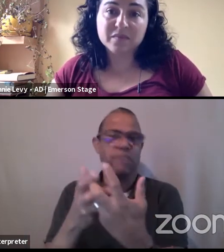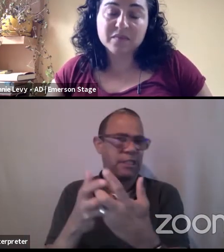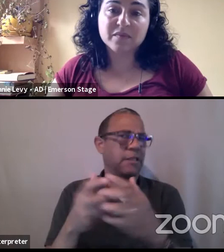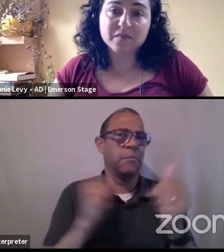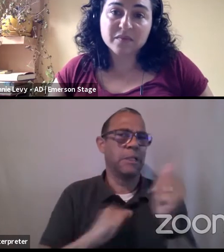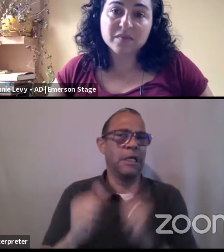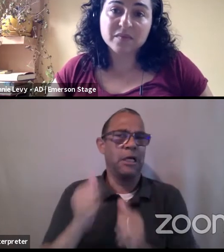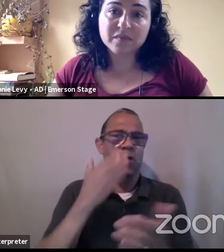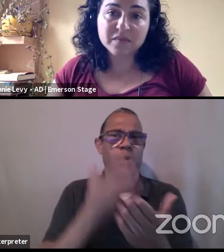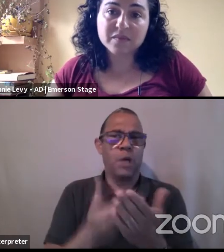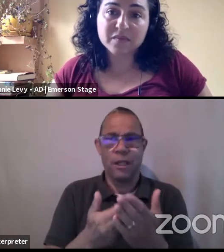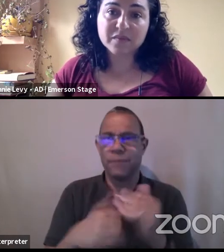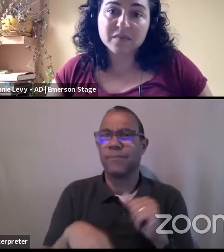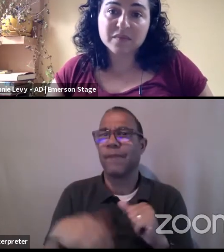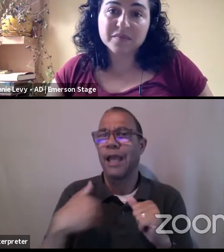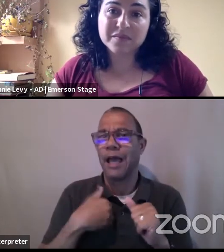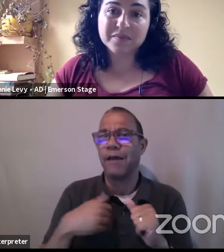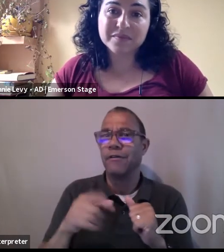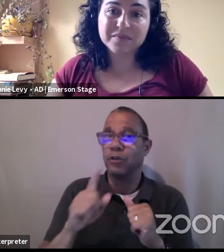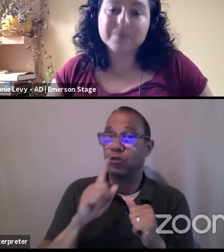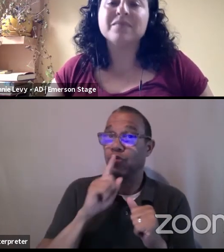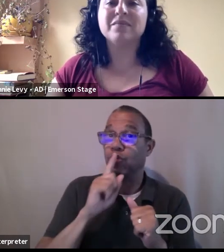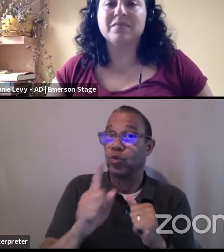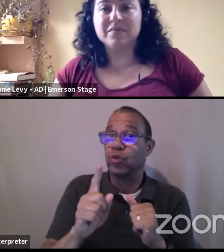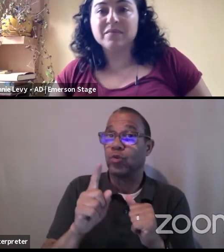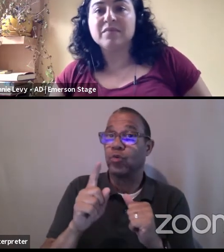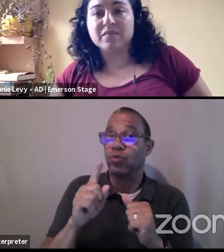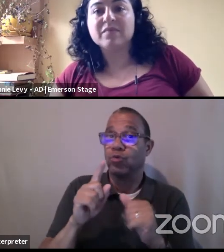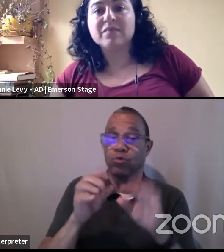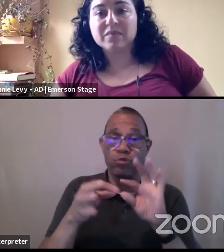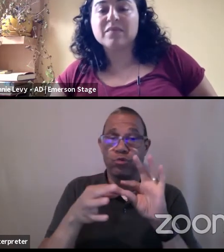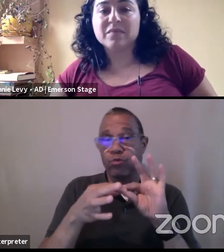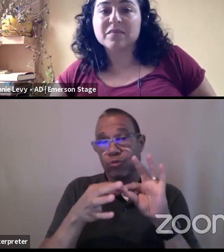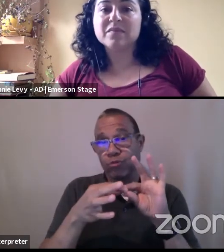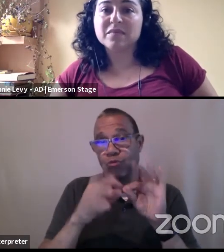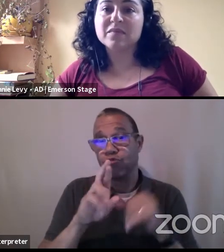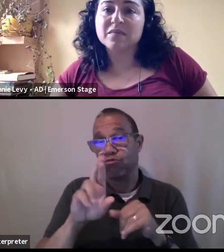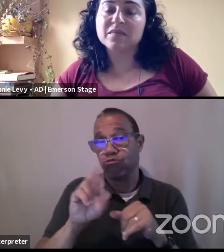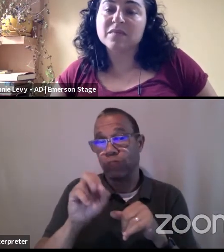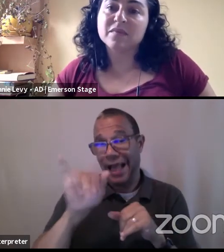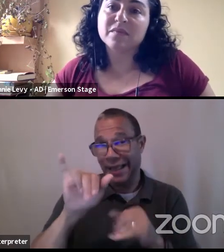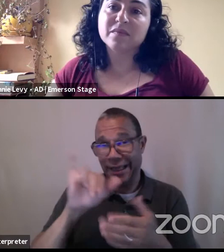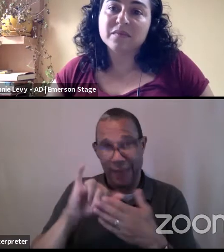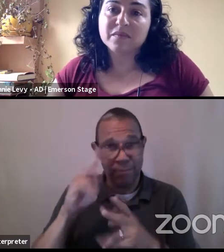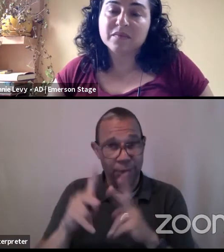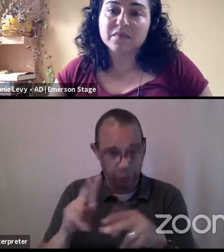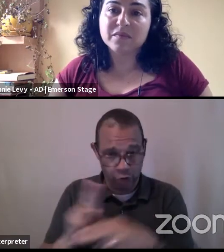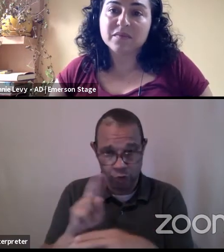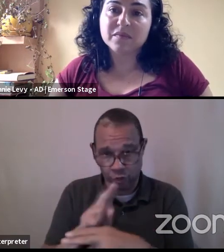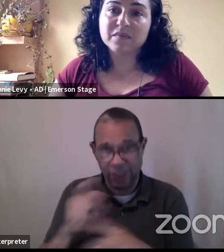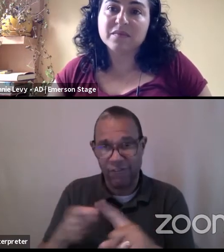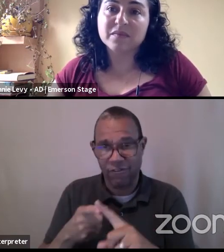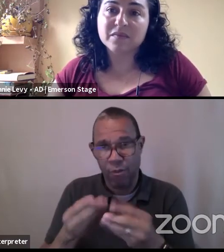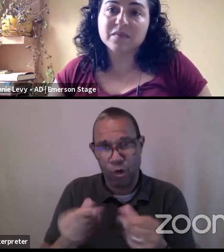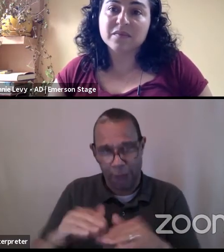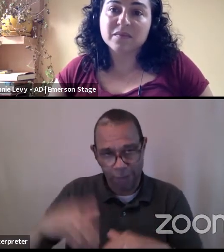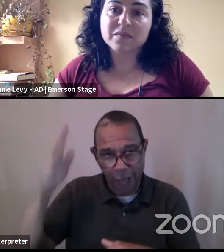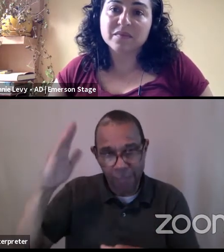there's a reality, there's the truth reality that people are digging up from the ground, and there's the reality that's kind of mirroring